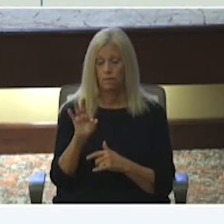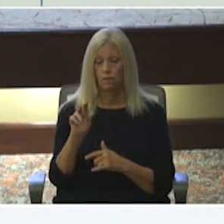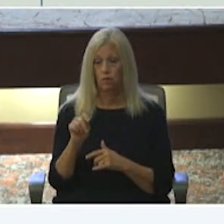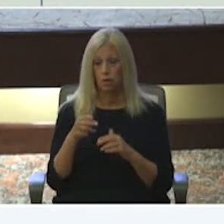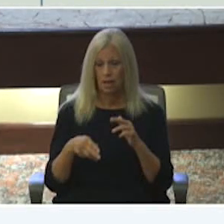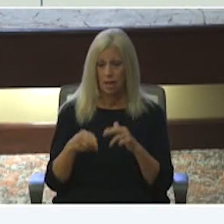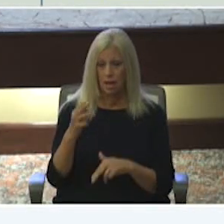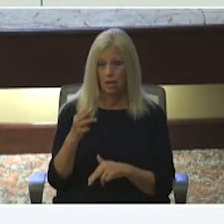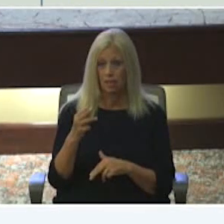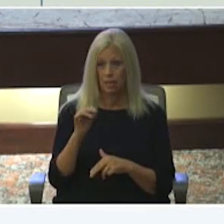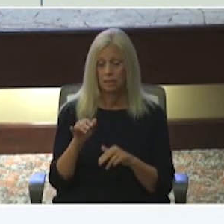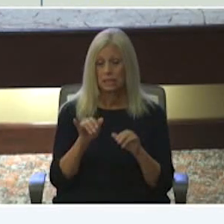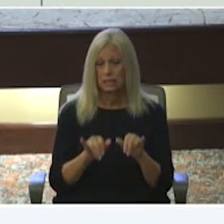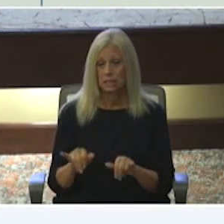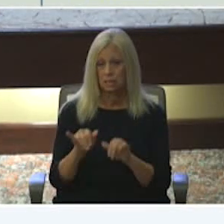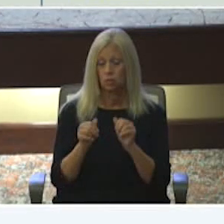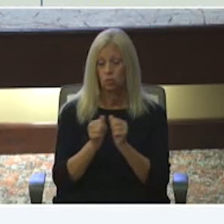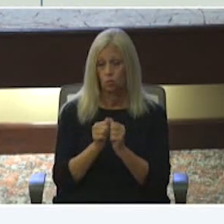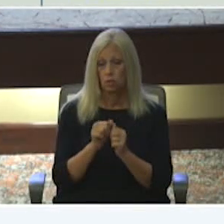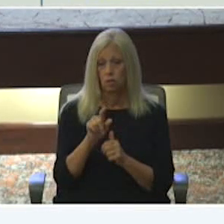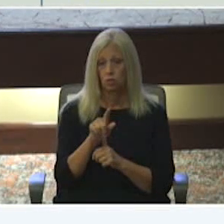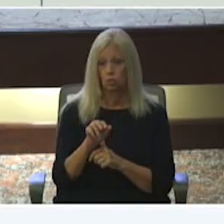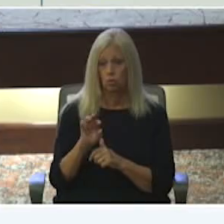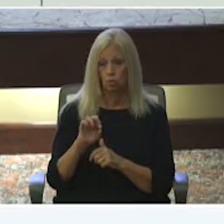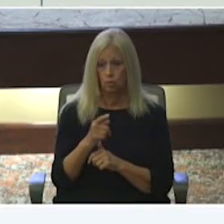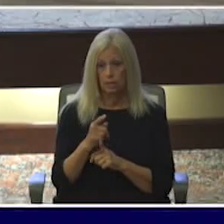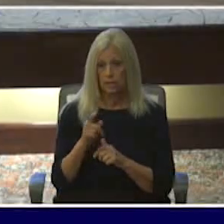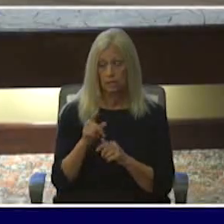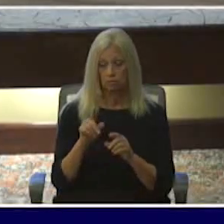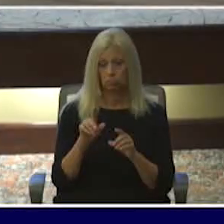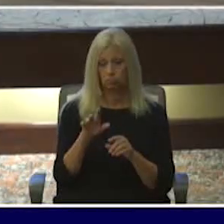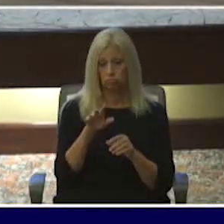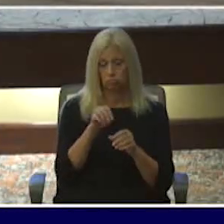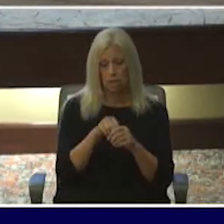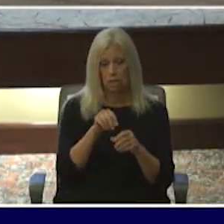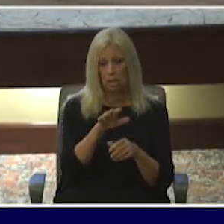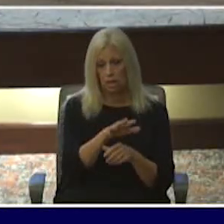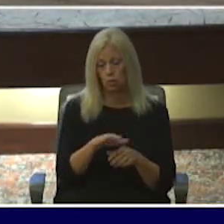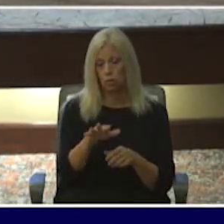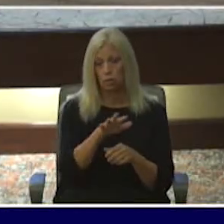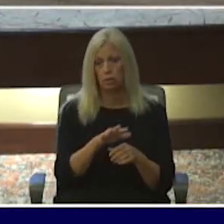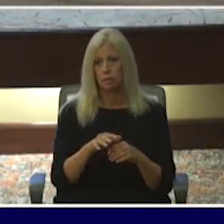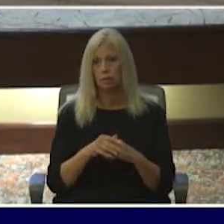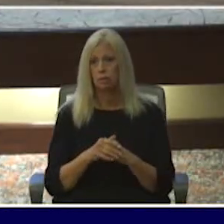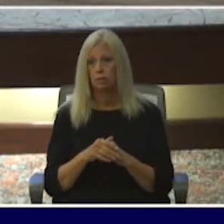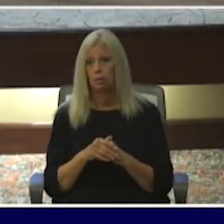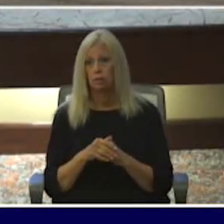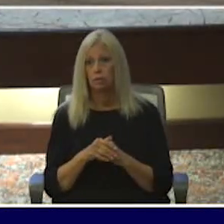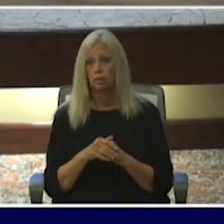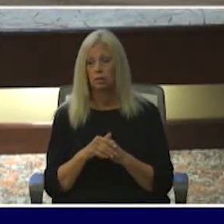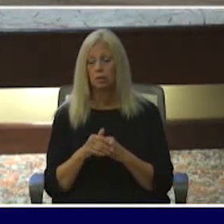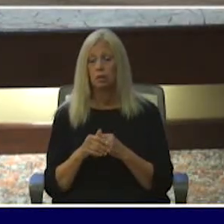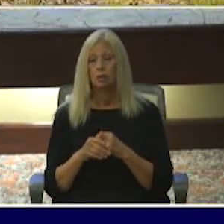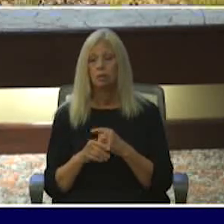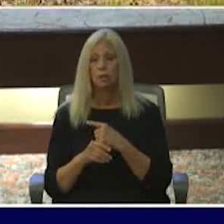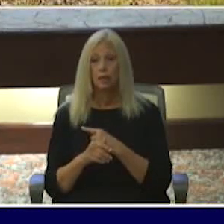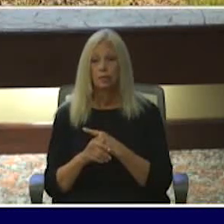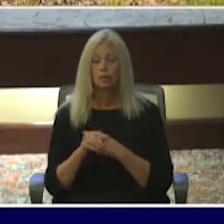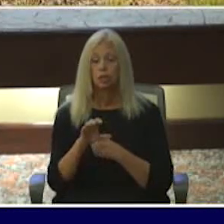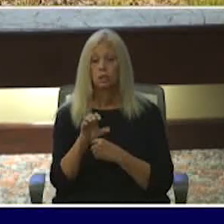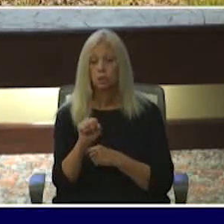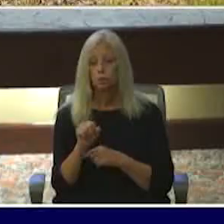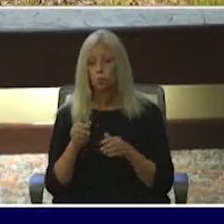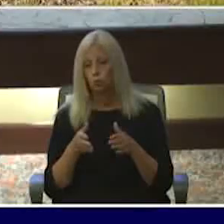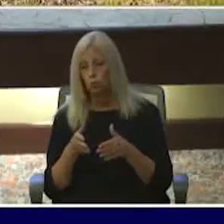it's consistent with the other zoning districts in the area. This is the track looking at Parker Springs from China Spring